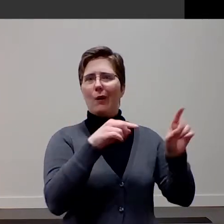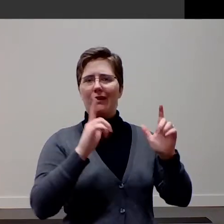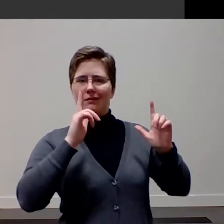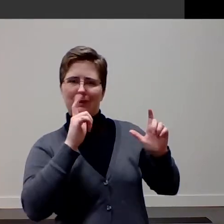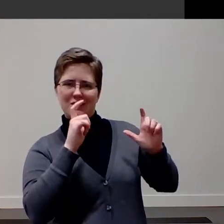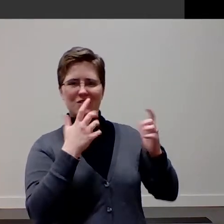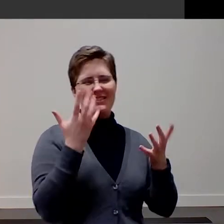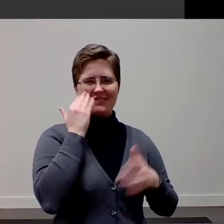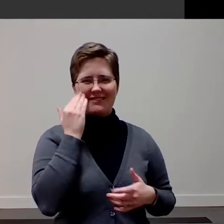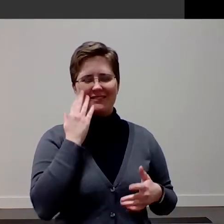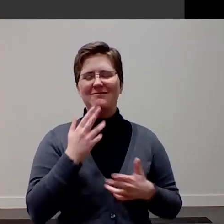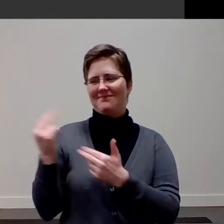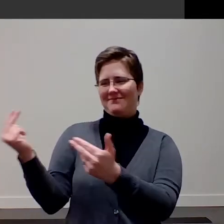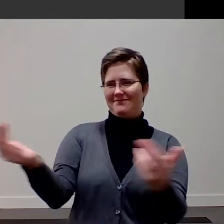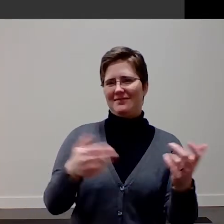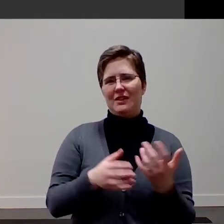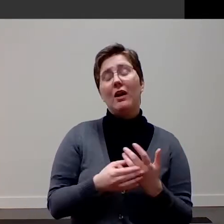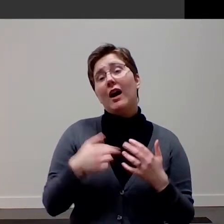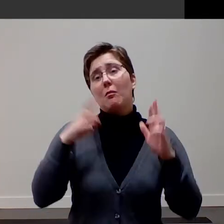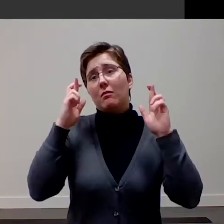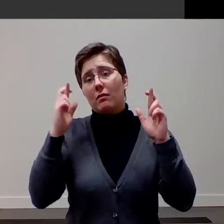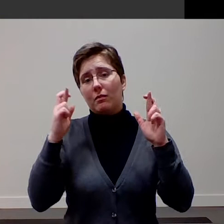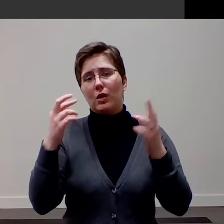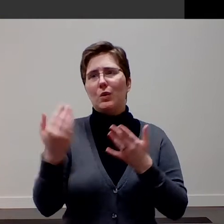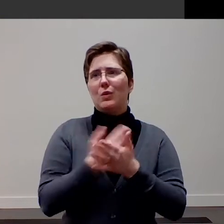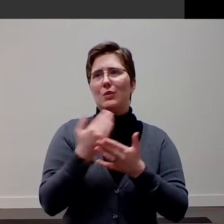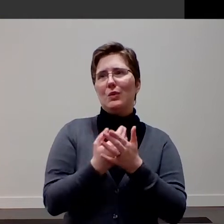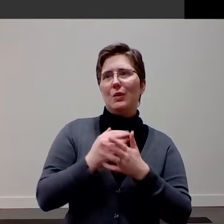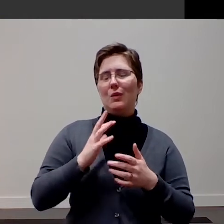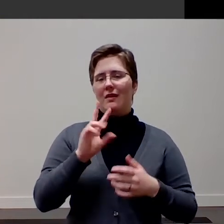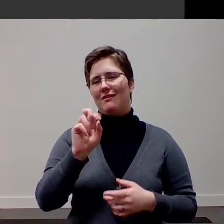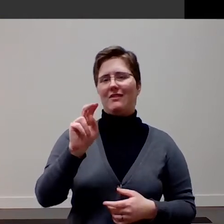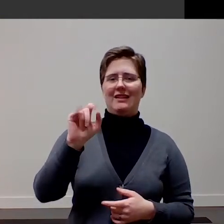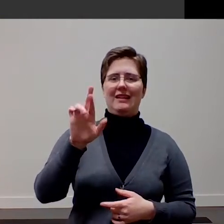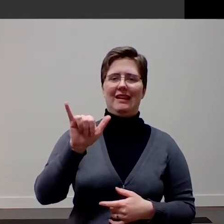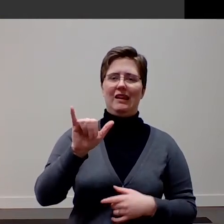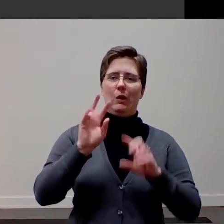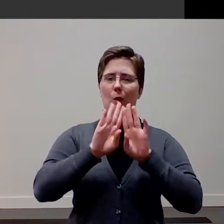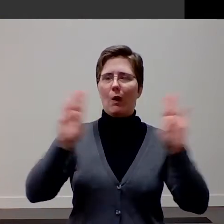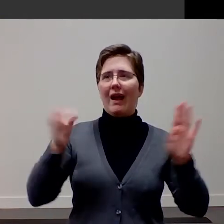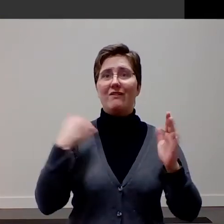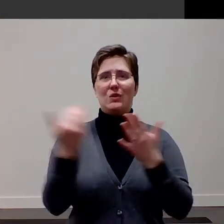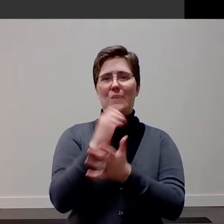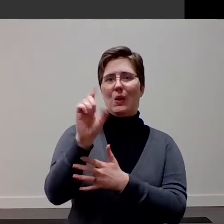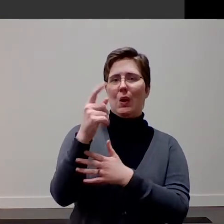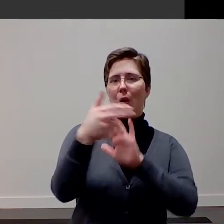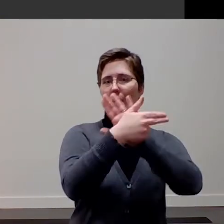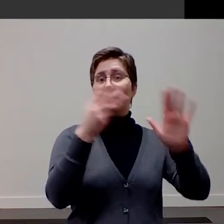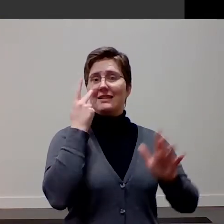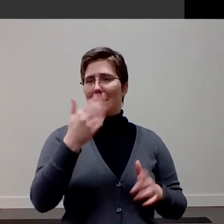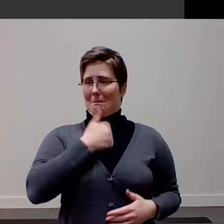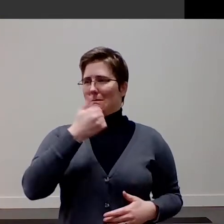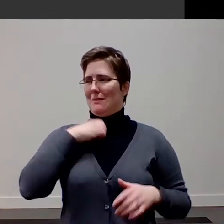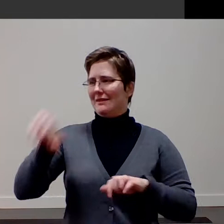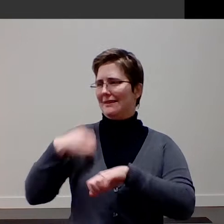take pictures and so forth. So I'm hoping our new vanity wall will have the new logo. And as you can see, I built